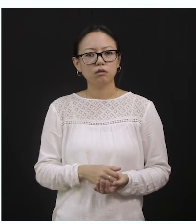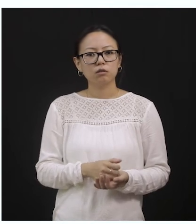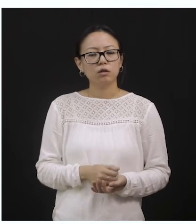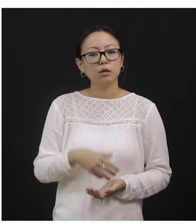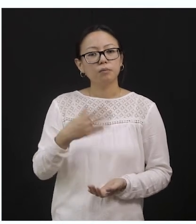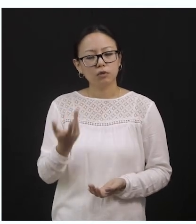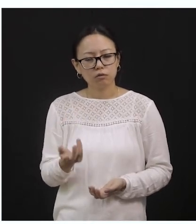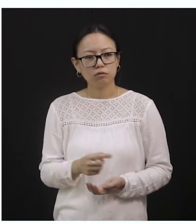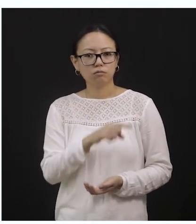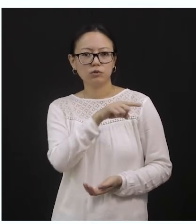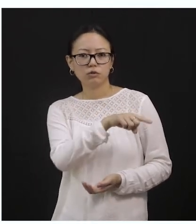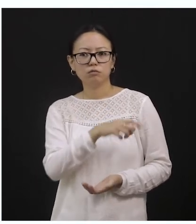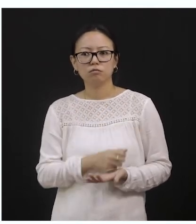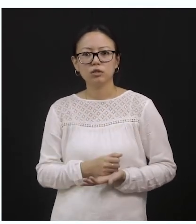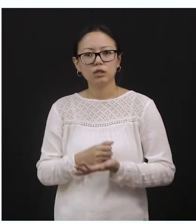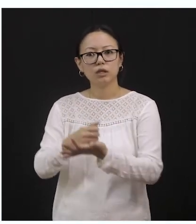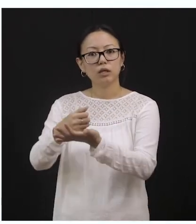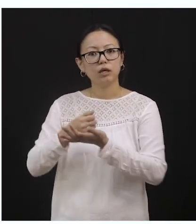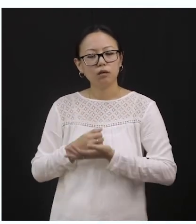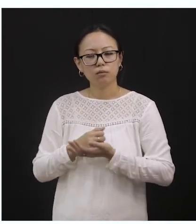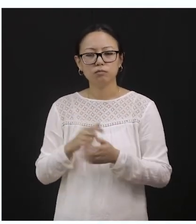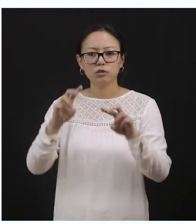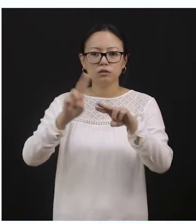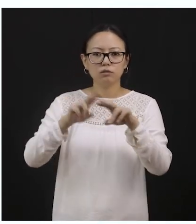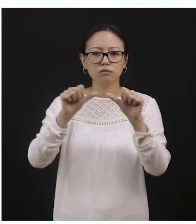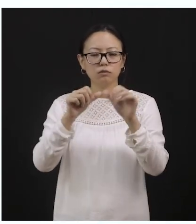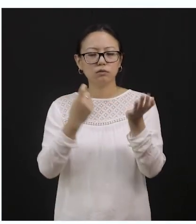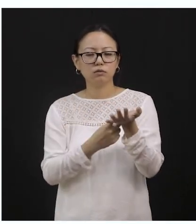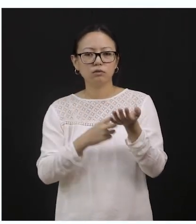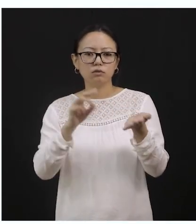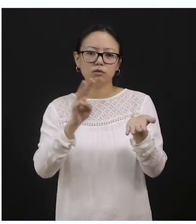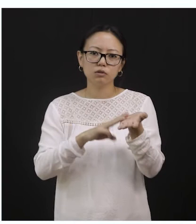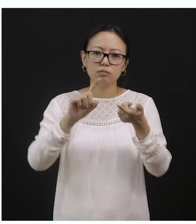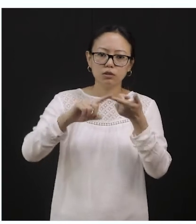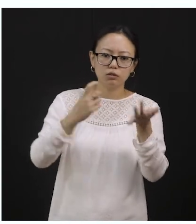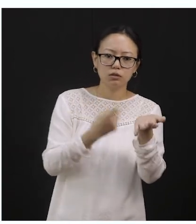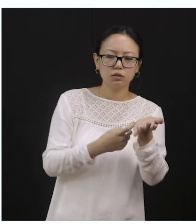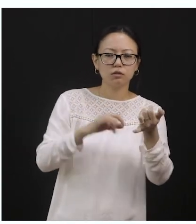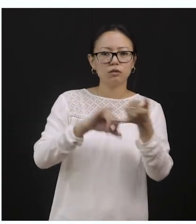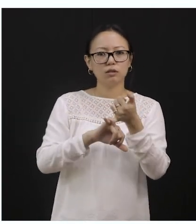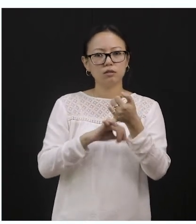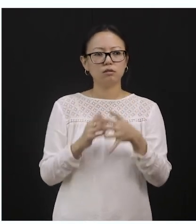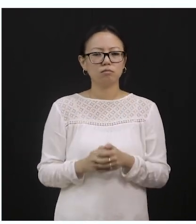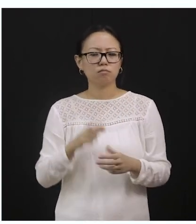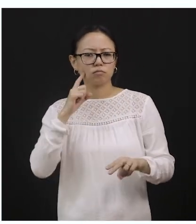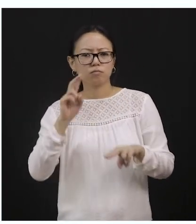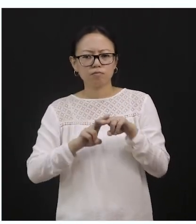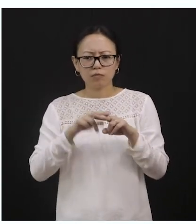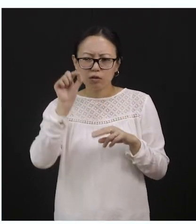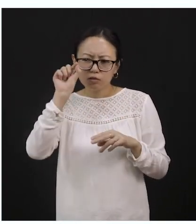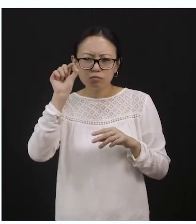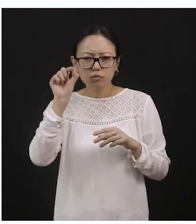eat away the crops of the farmers, yes or no? And that is how the crops of the farmers used to get destroyed, right?